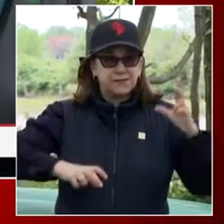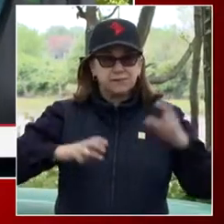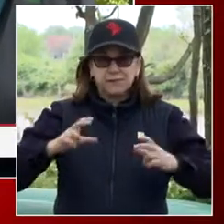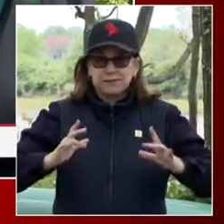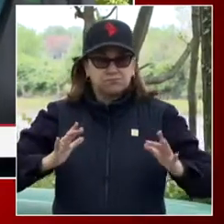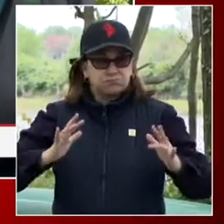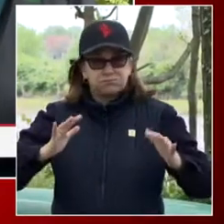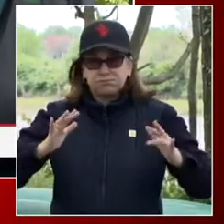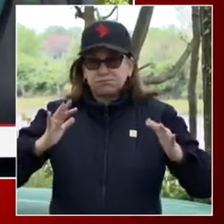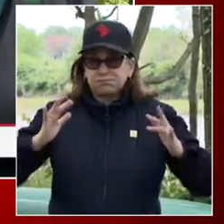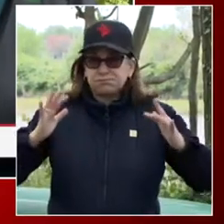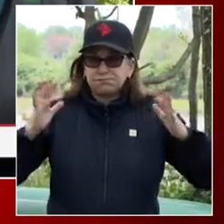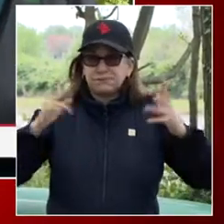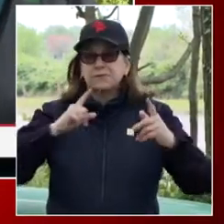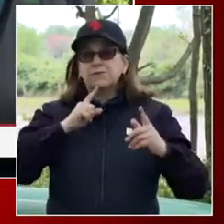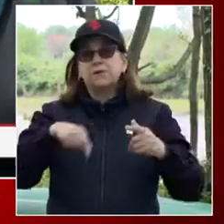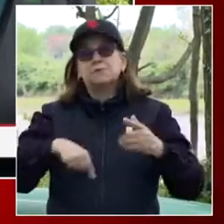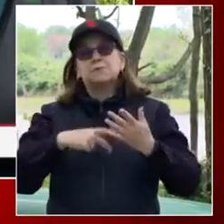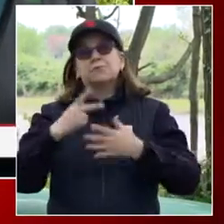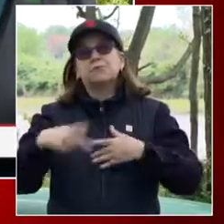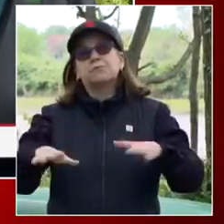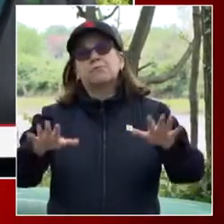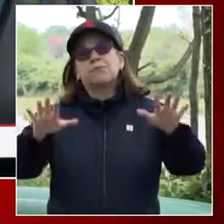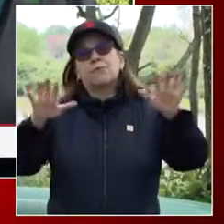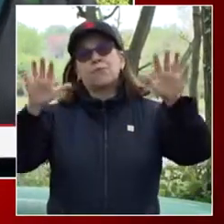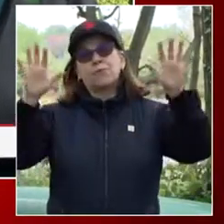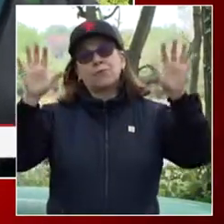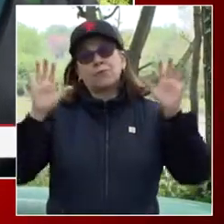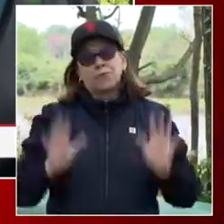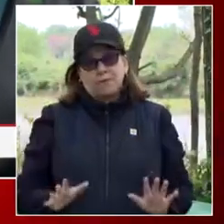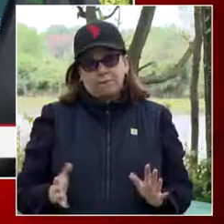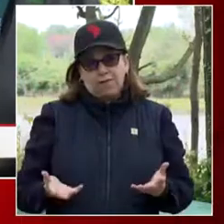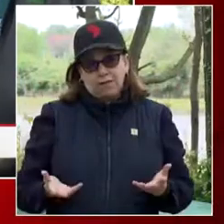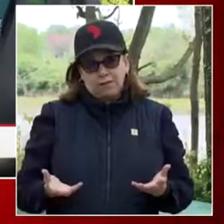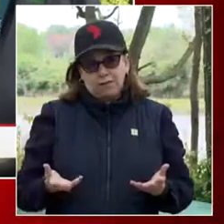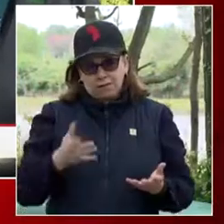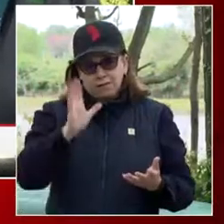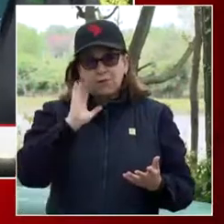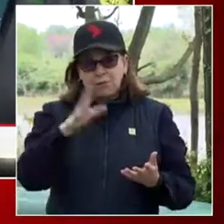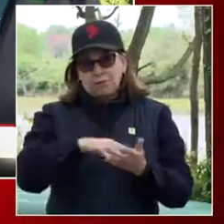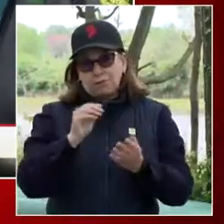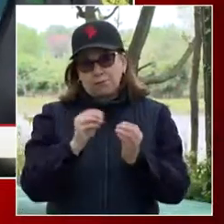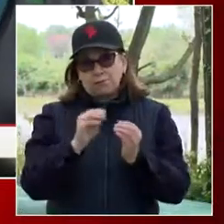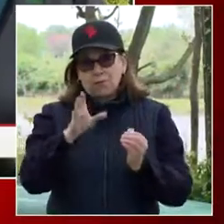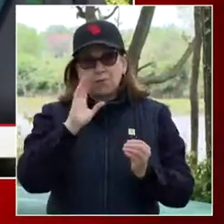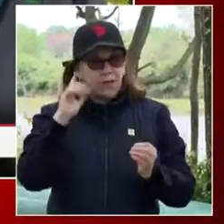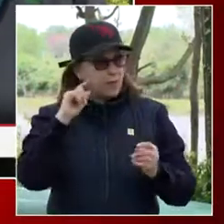And wonderful programs. We've heard about the green boats, as Director Wells said.